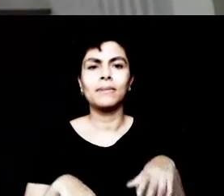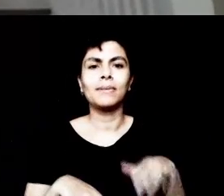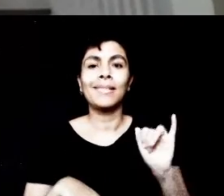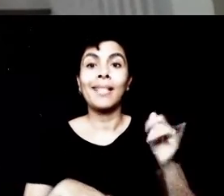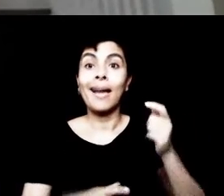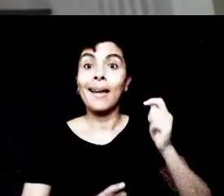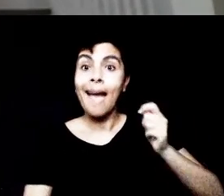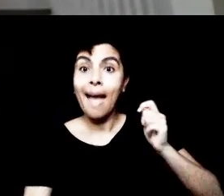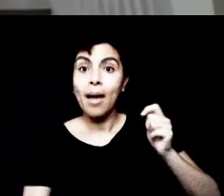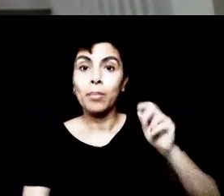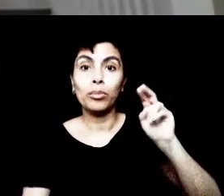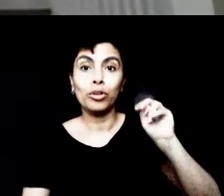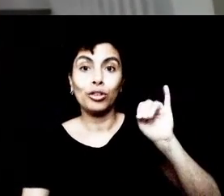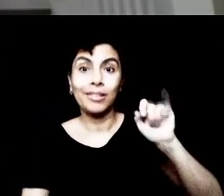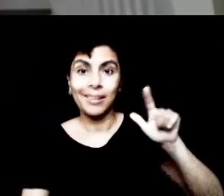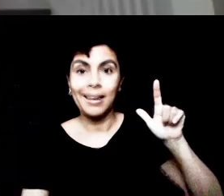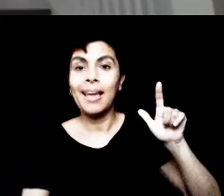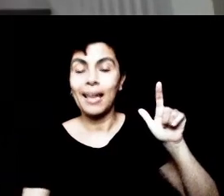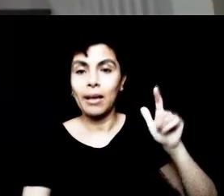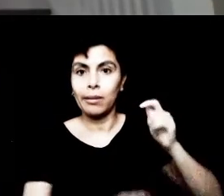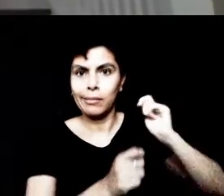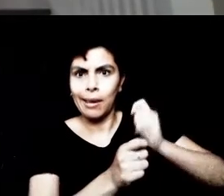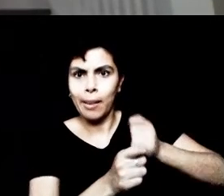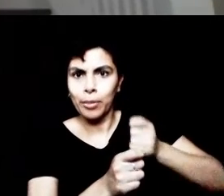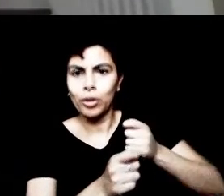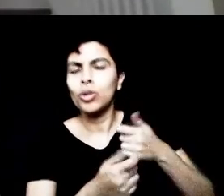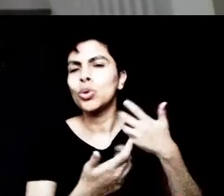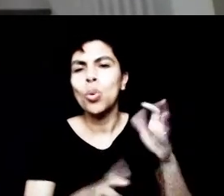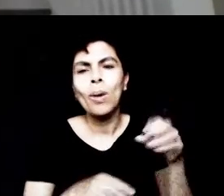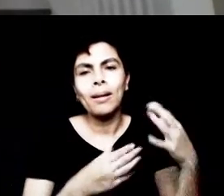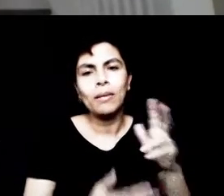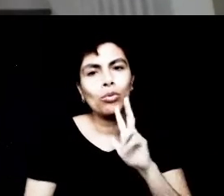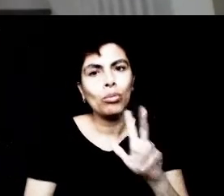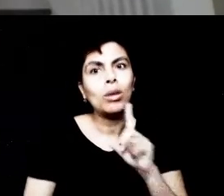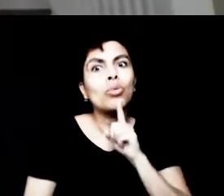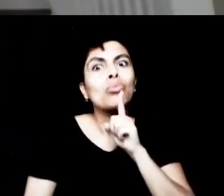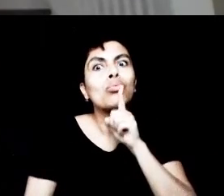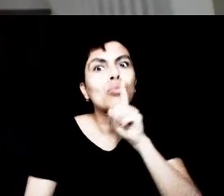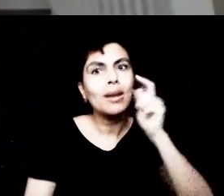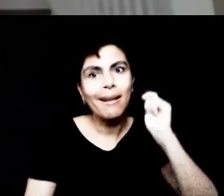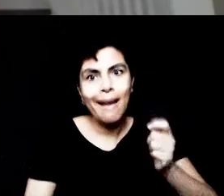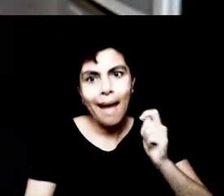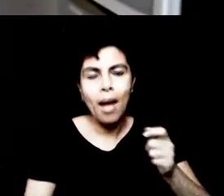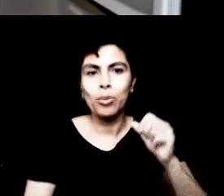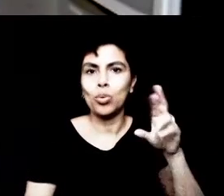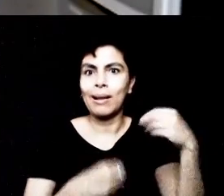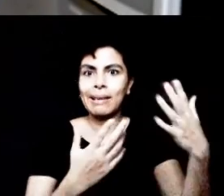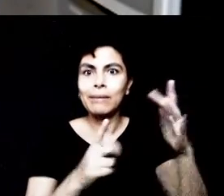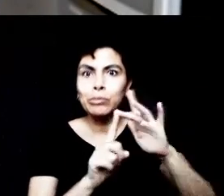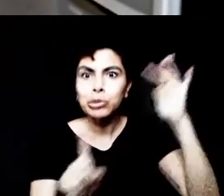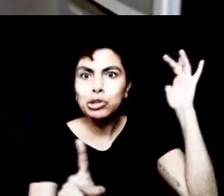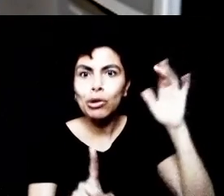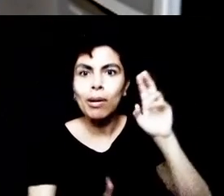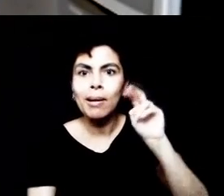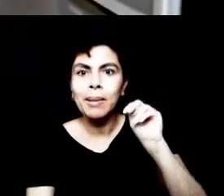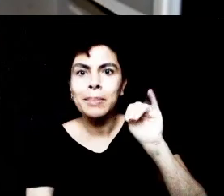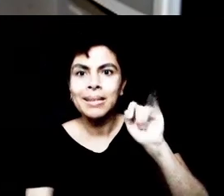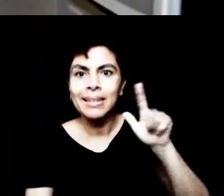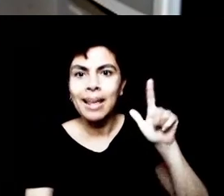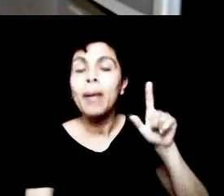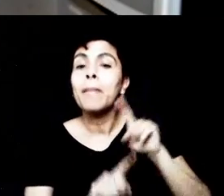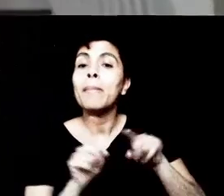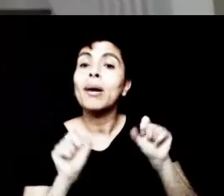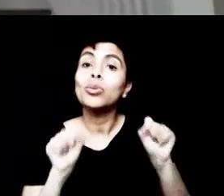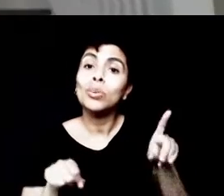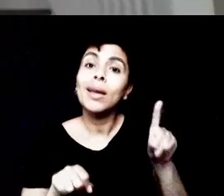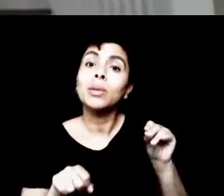of hammer and nail. Of course, you don't want to give a 3-year-old a real hammer and super sharp nail. But